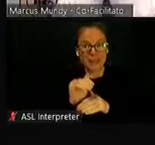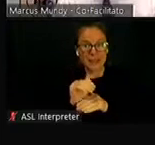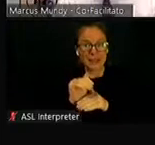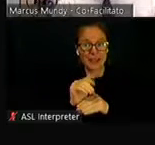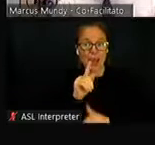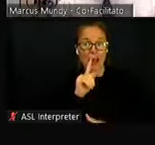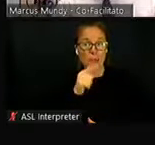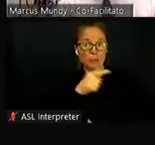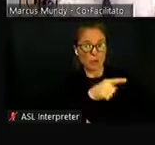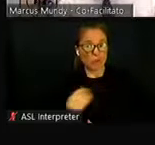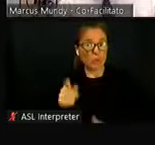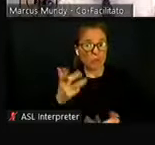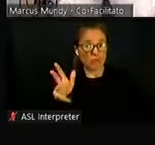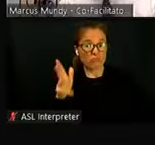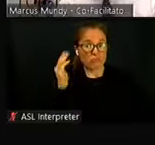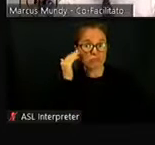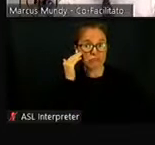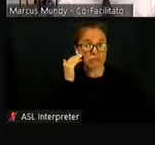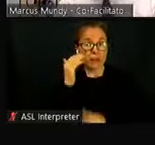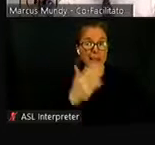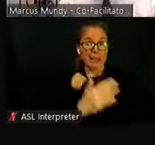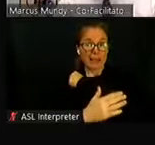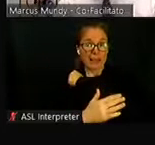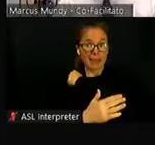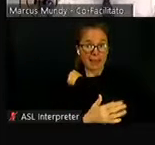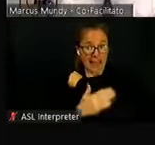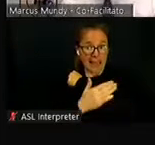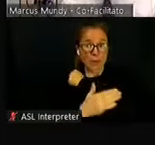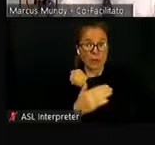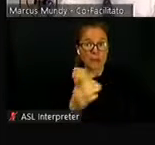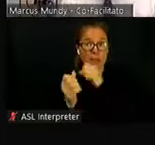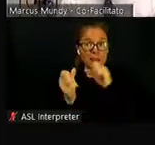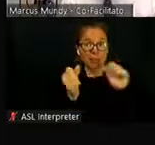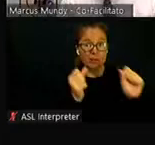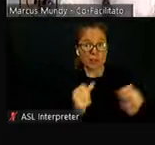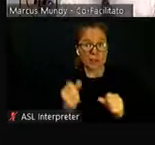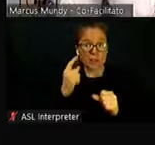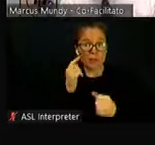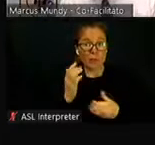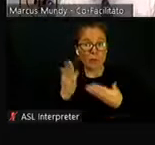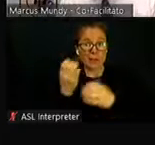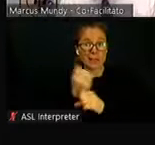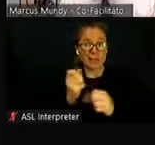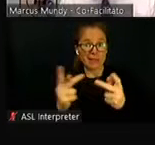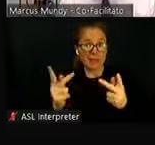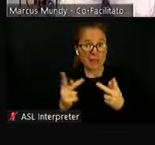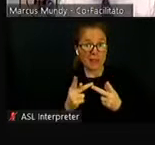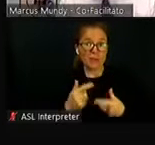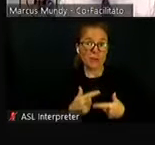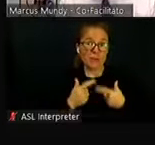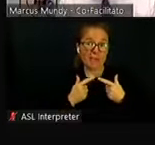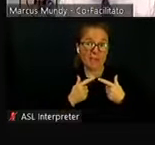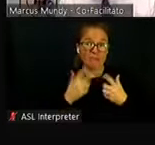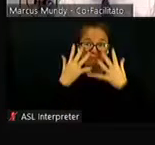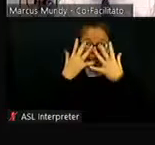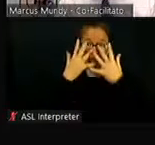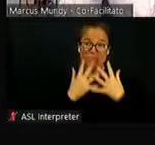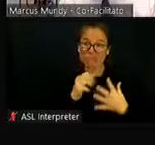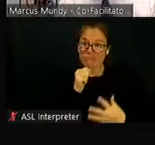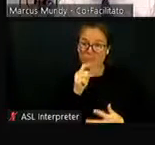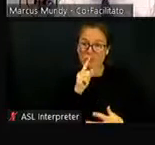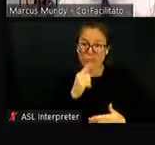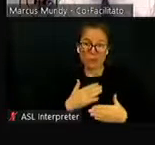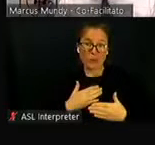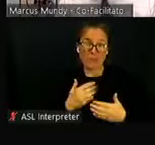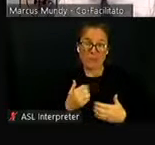are all aware the county strives for providing a safe place to live. Unfortunately, I don't really feel like it's safe for